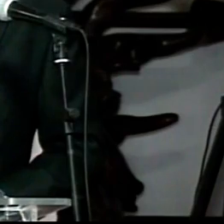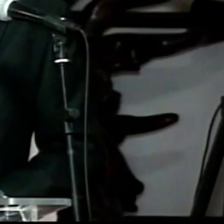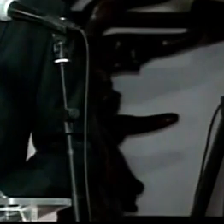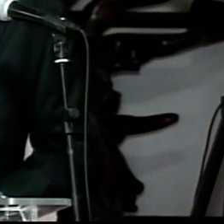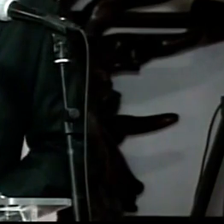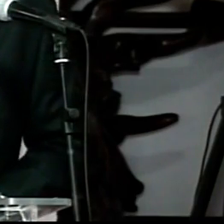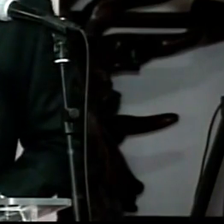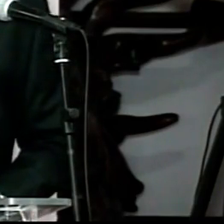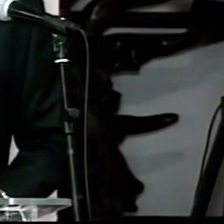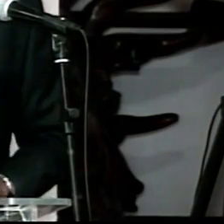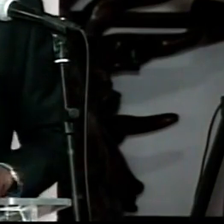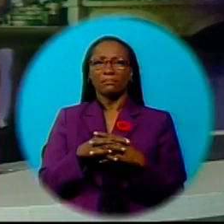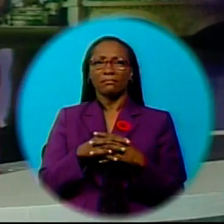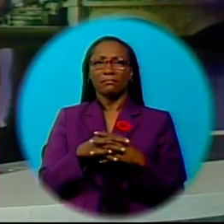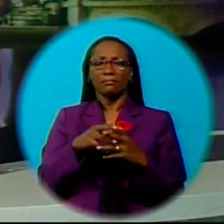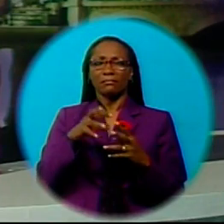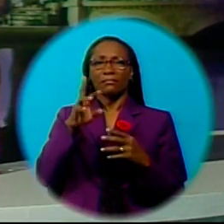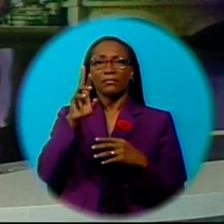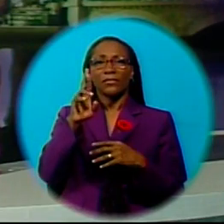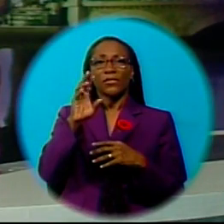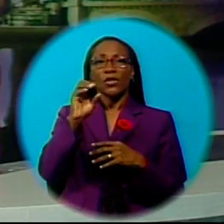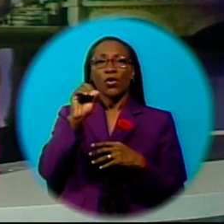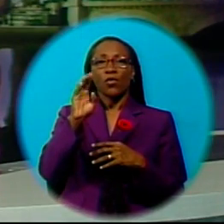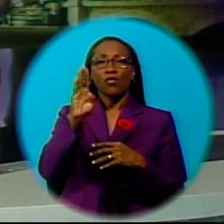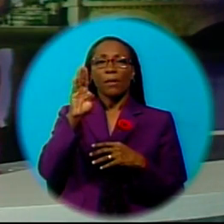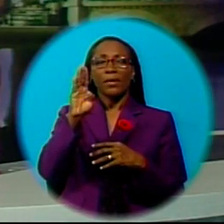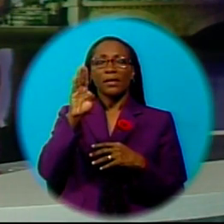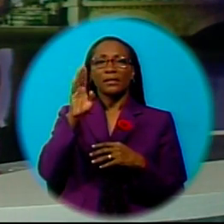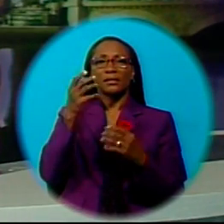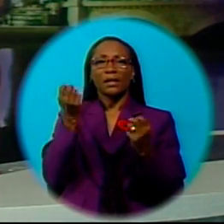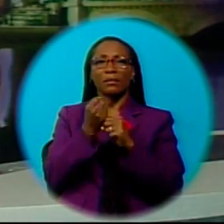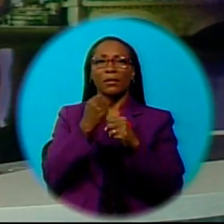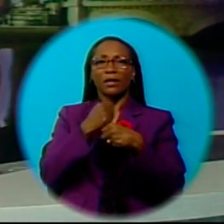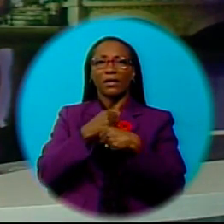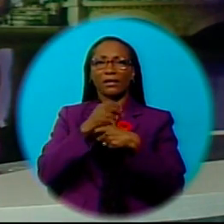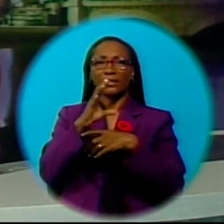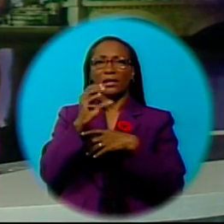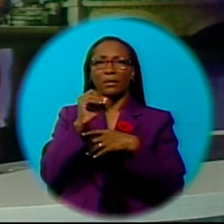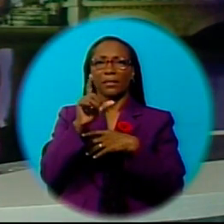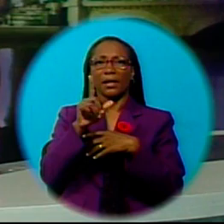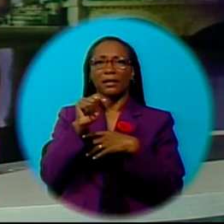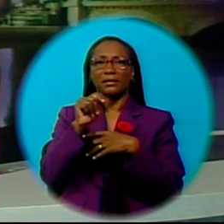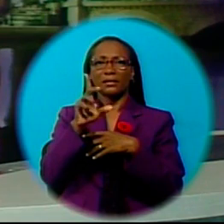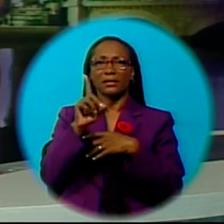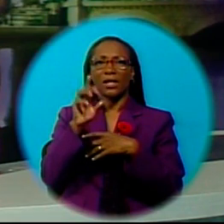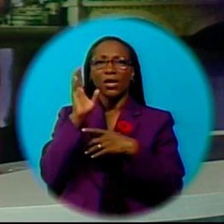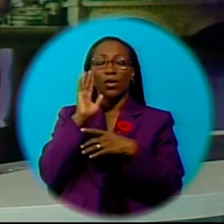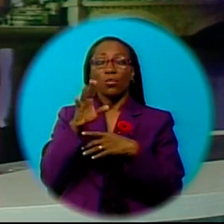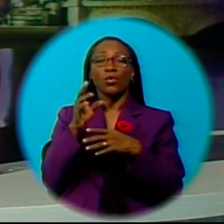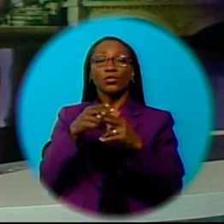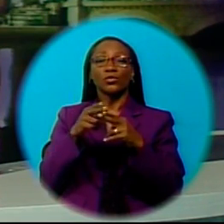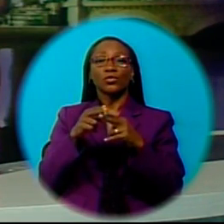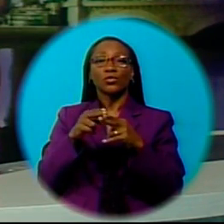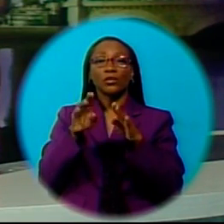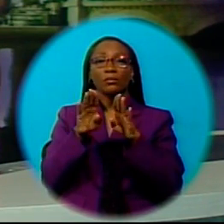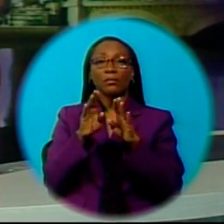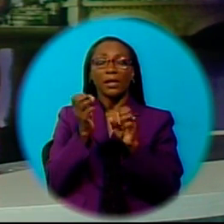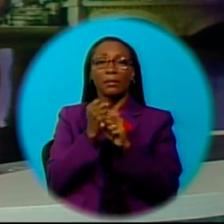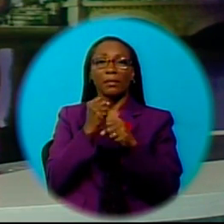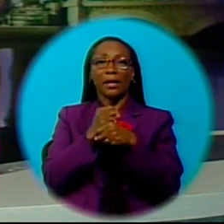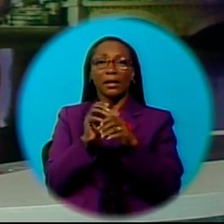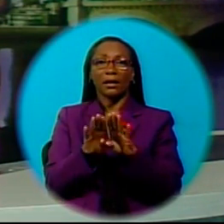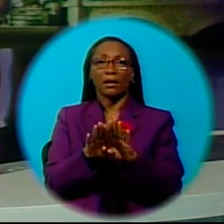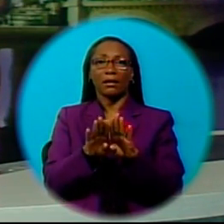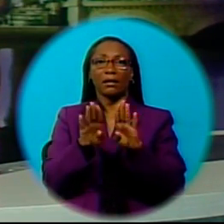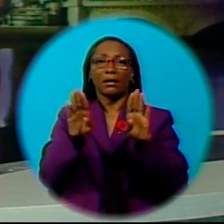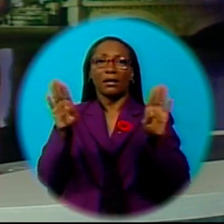persons to develop. Roberts Manufacturing Company Limited will soon be expanding the markets where its sunflower